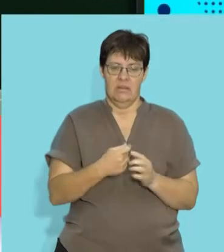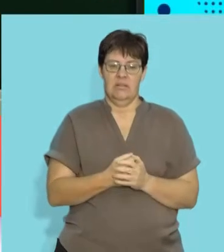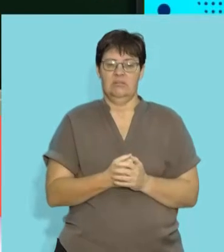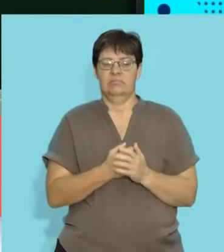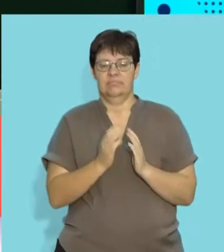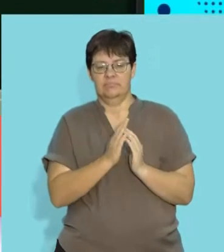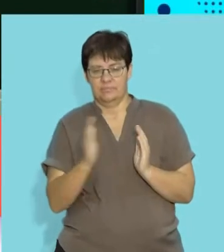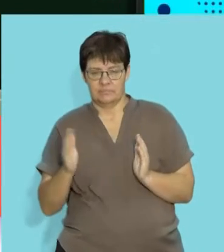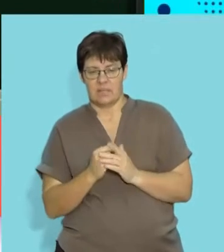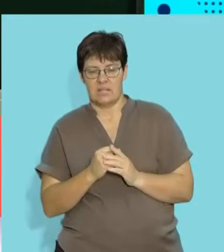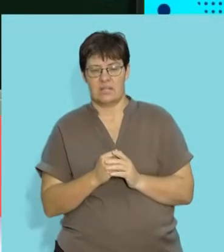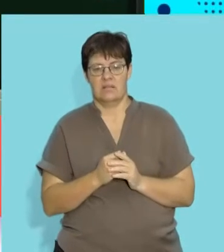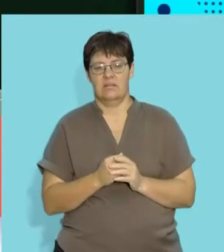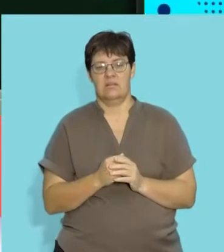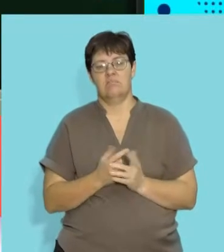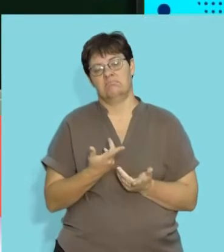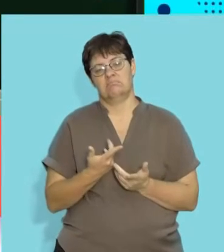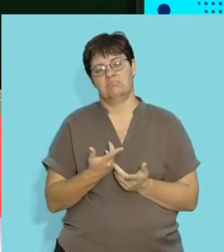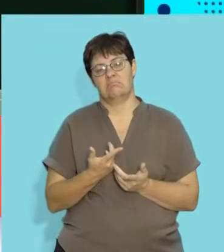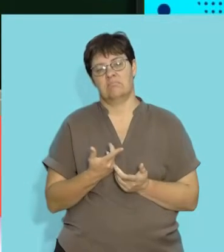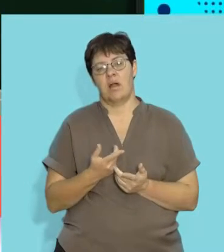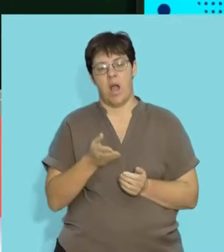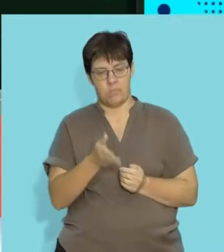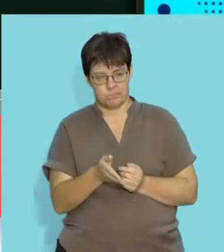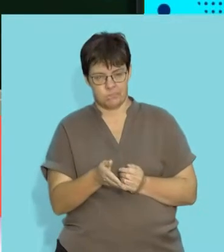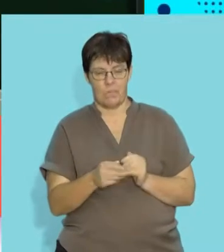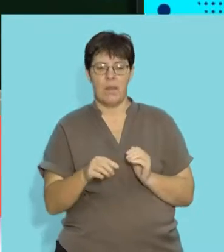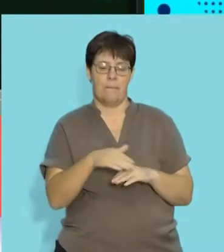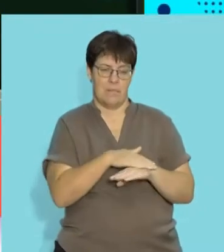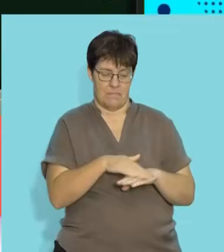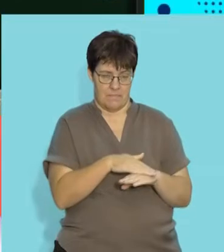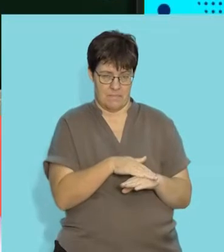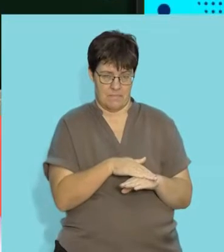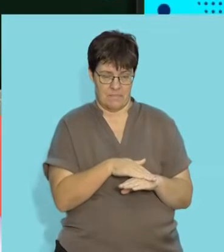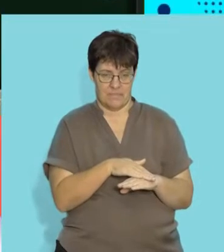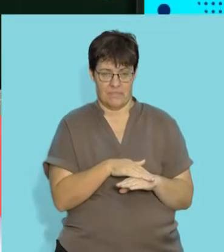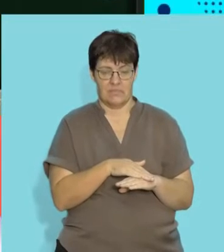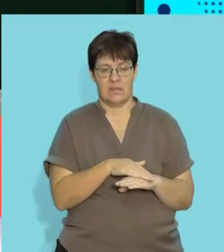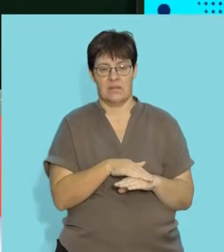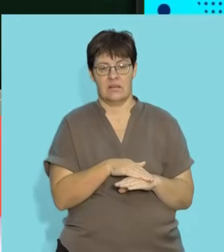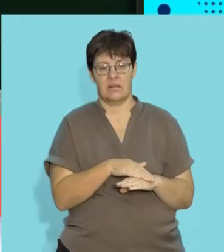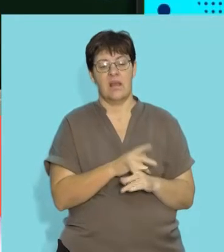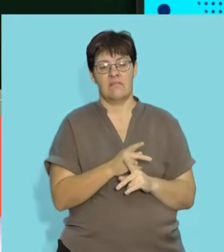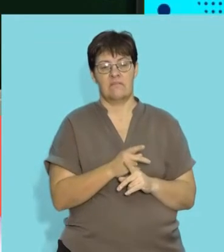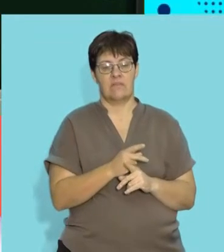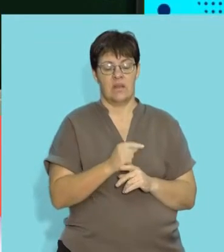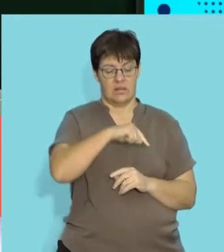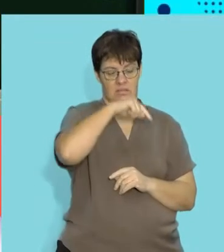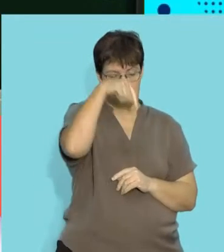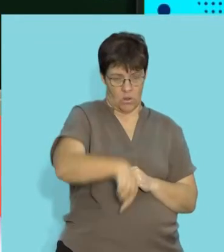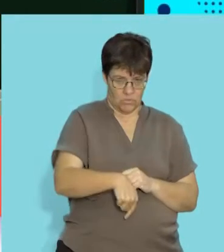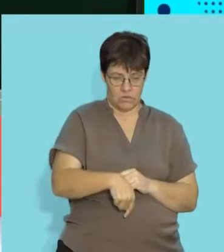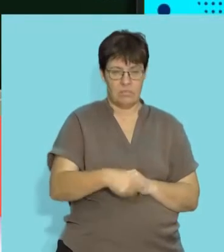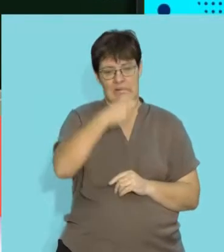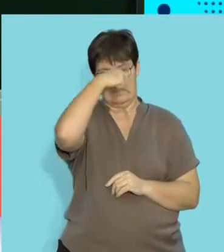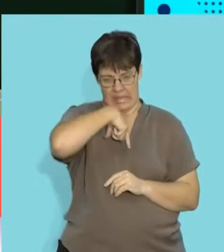is positive, meaning greater than 0, the turning point is normally said to be the minimum, and then when it